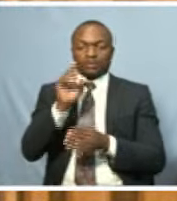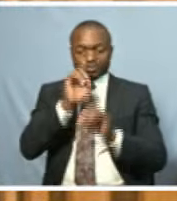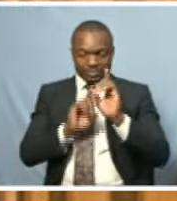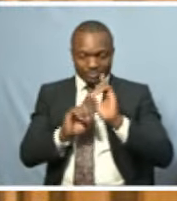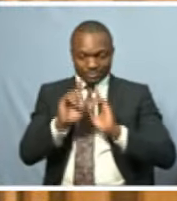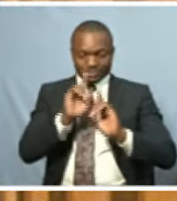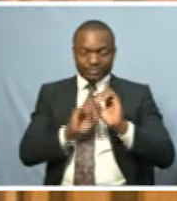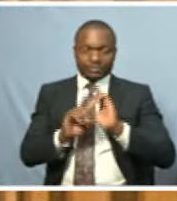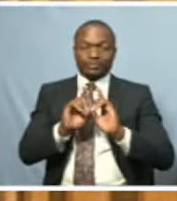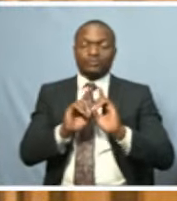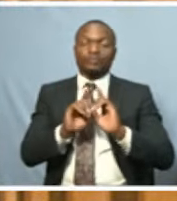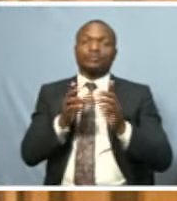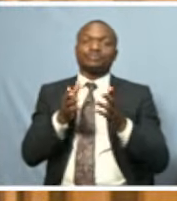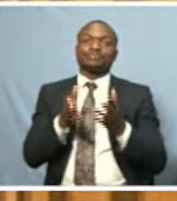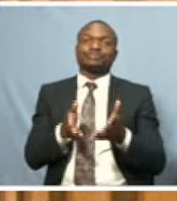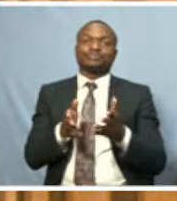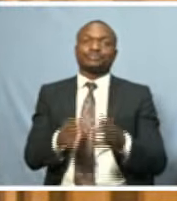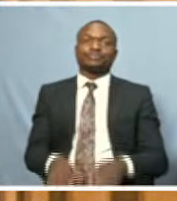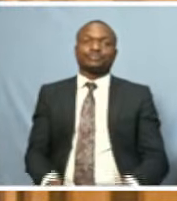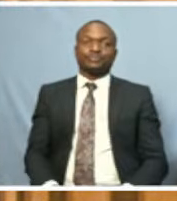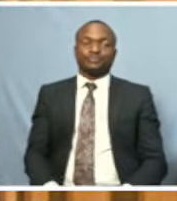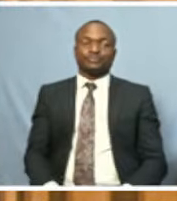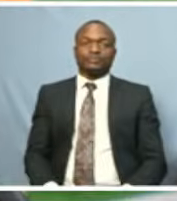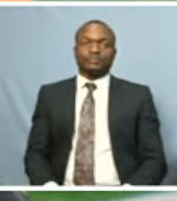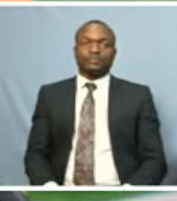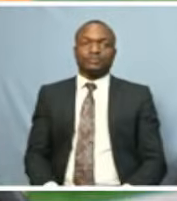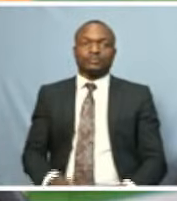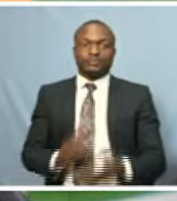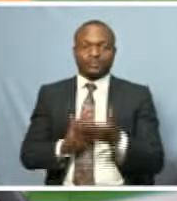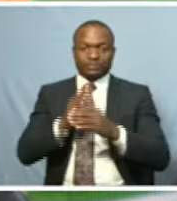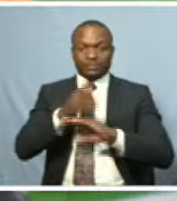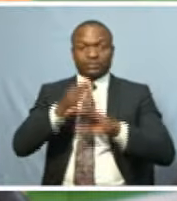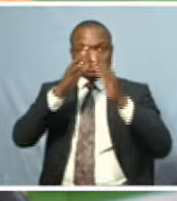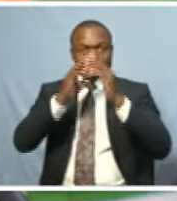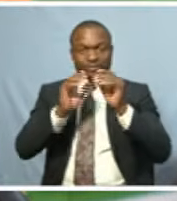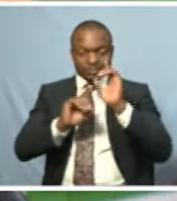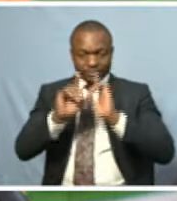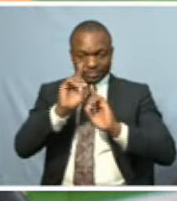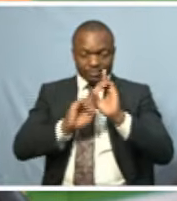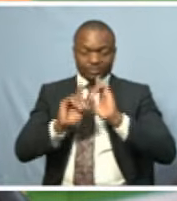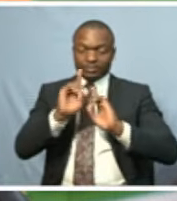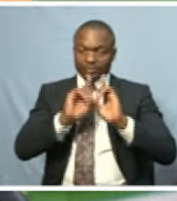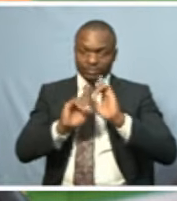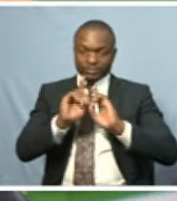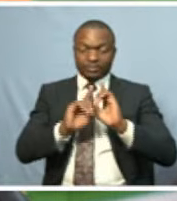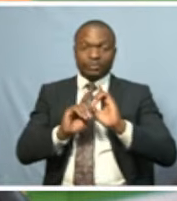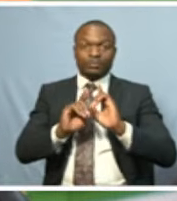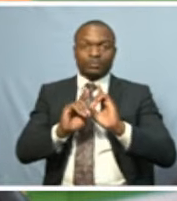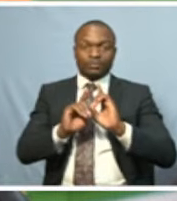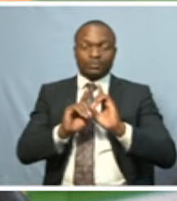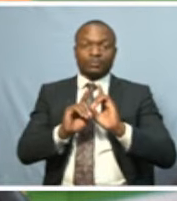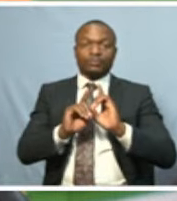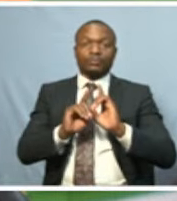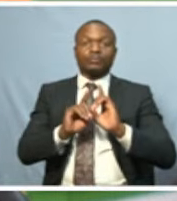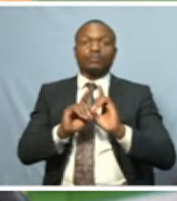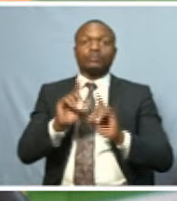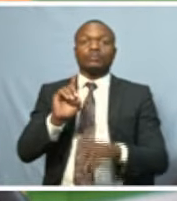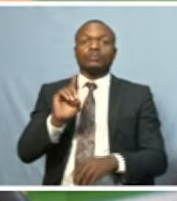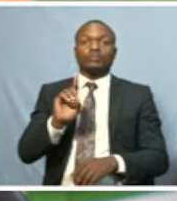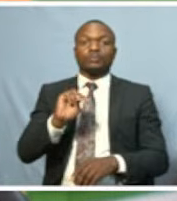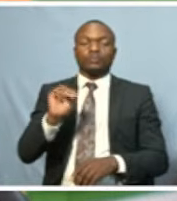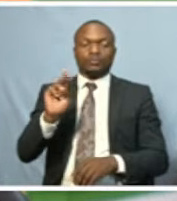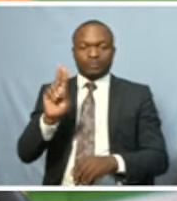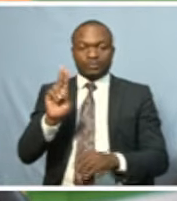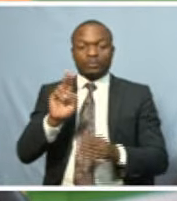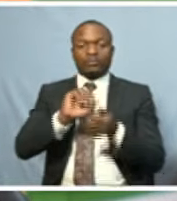considered on the floor of the House. Yes, indeed, thereafter the House did consider orders of the day. The Disaster Management Amendment Bill,